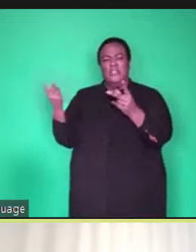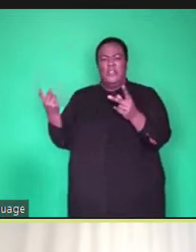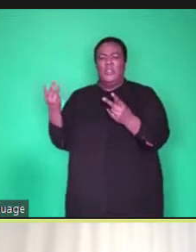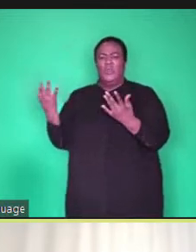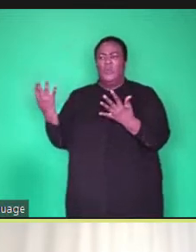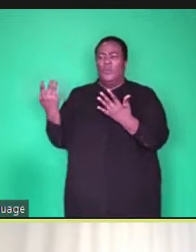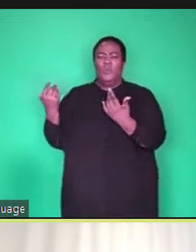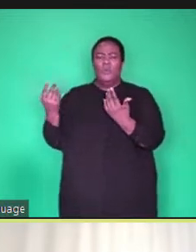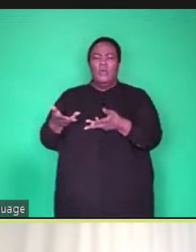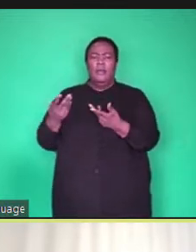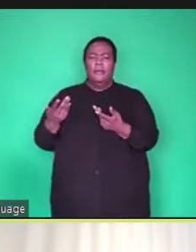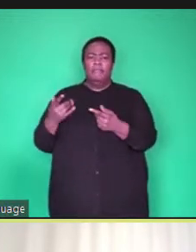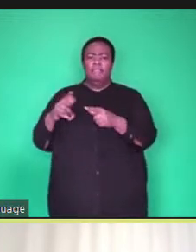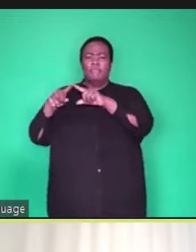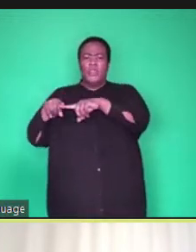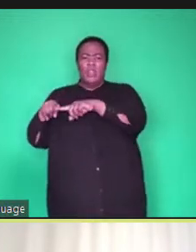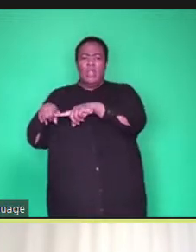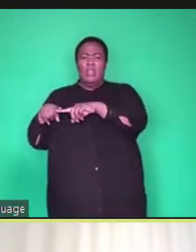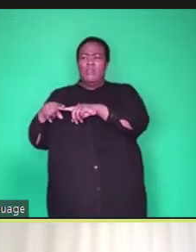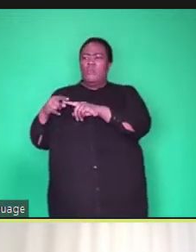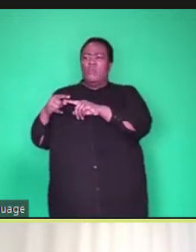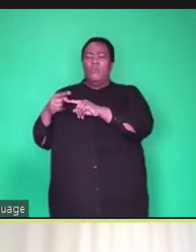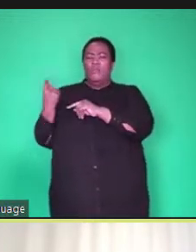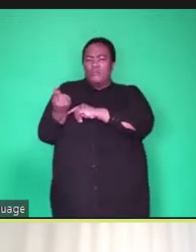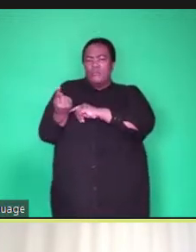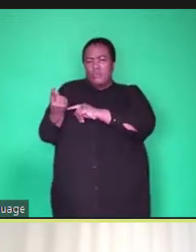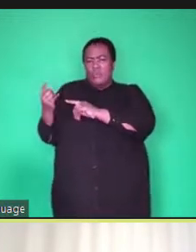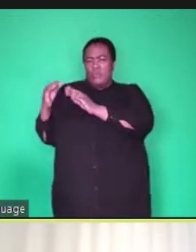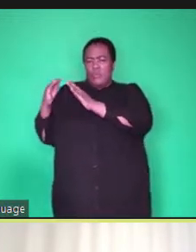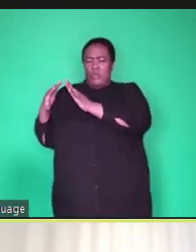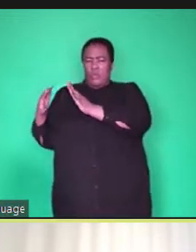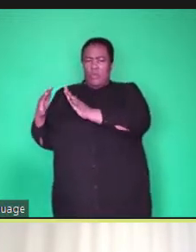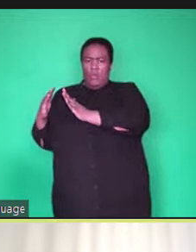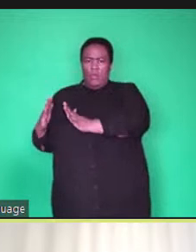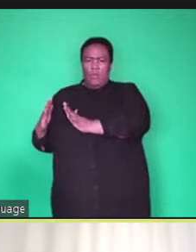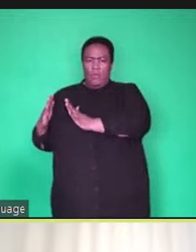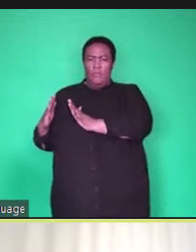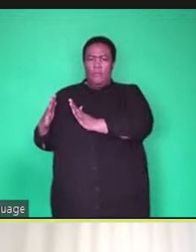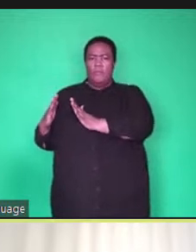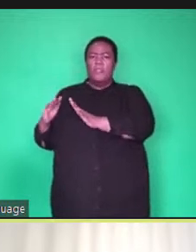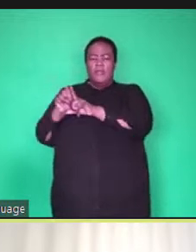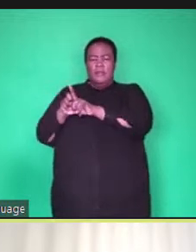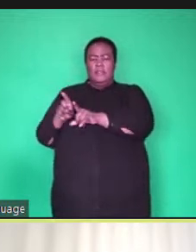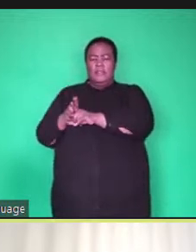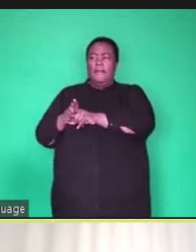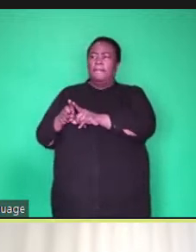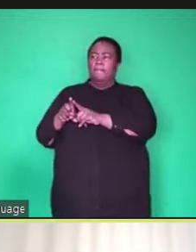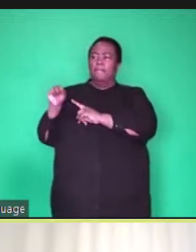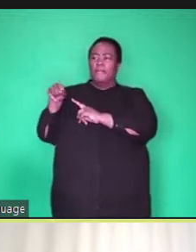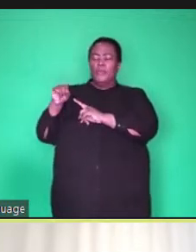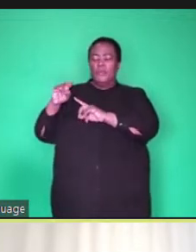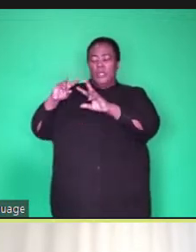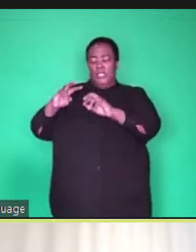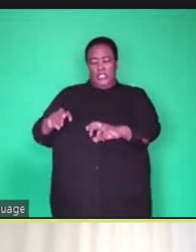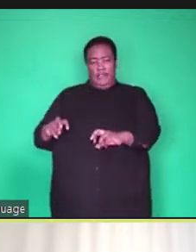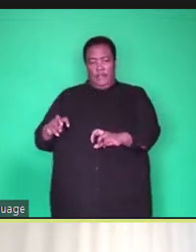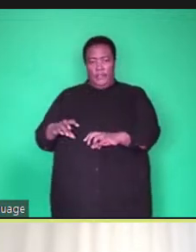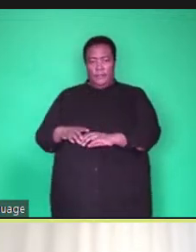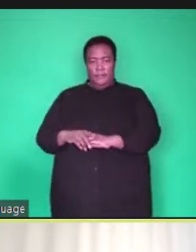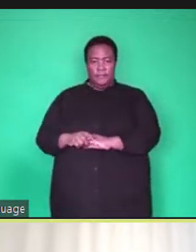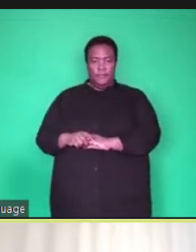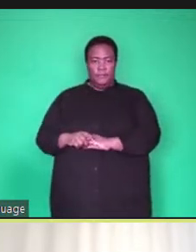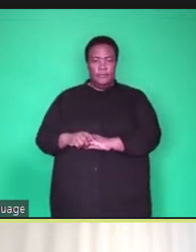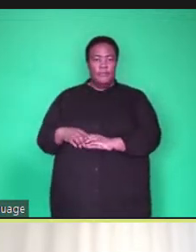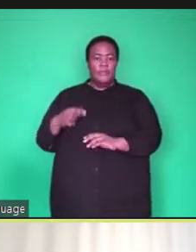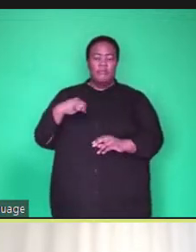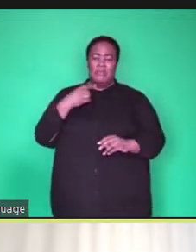than just relying on a single household informant. It's similar to what is done in the Demographic and Health Survey. I say all